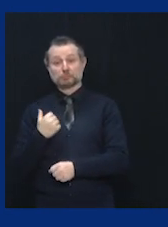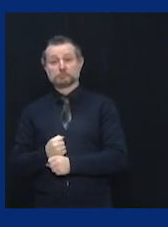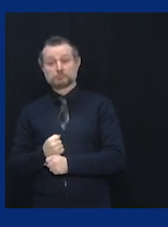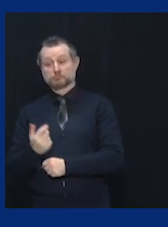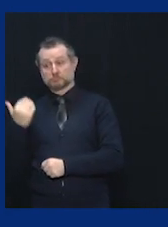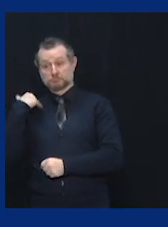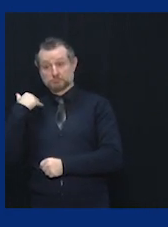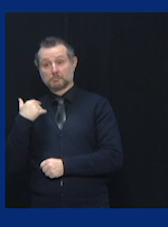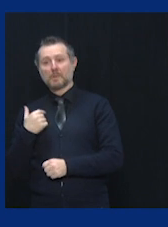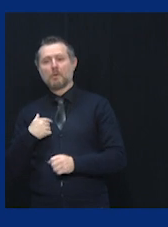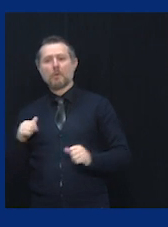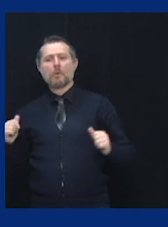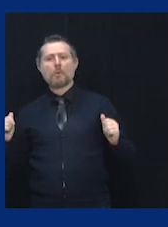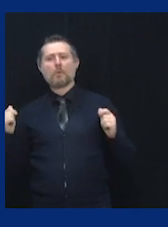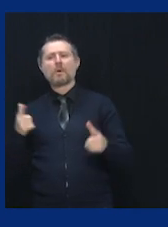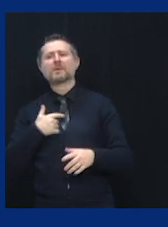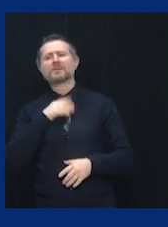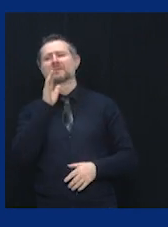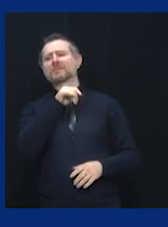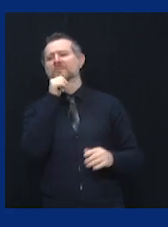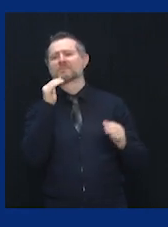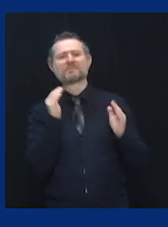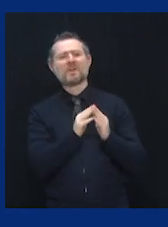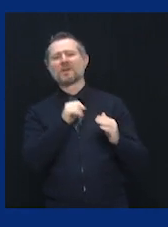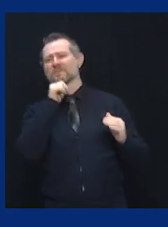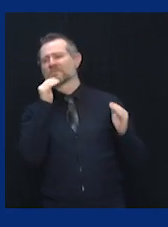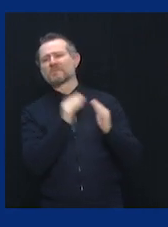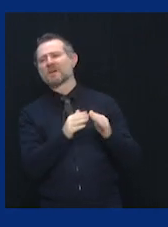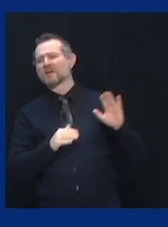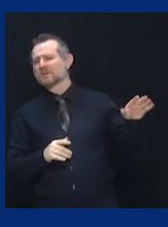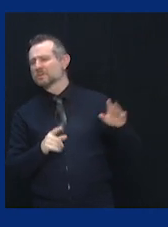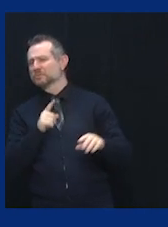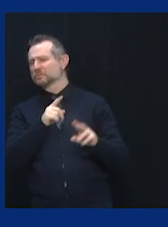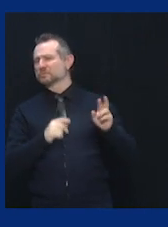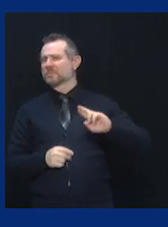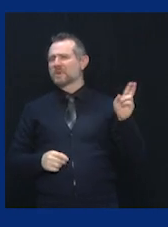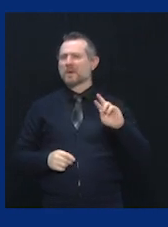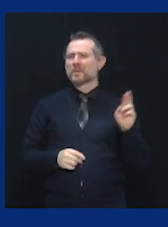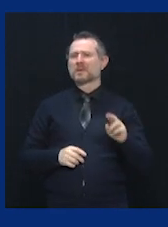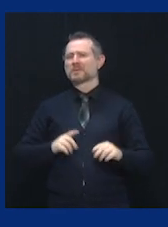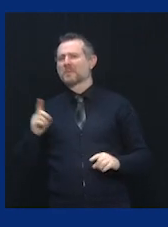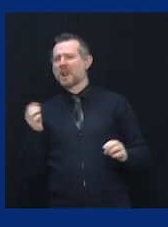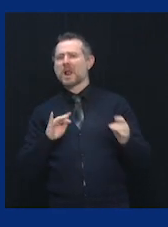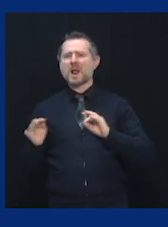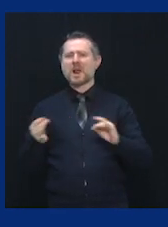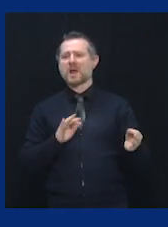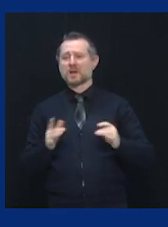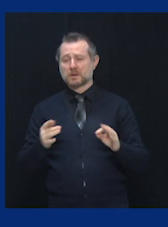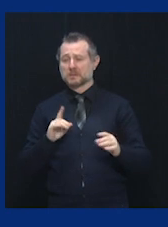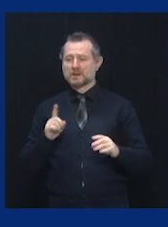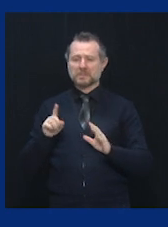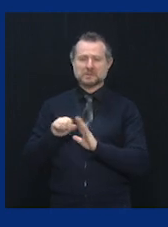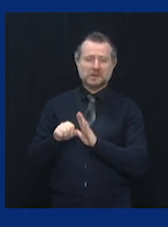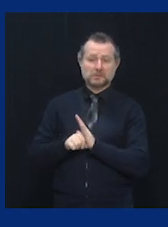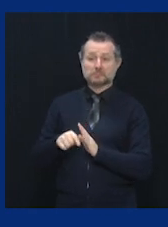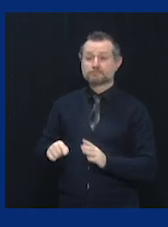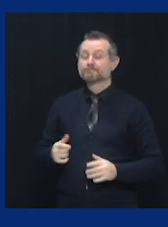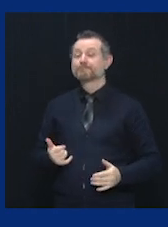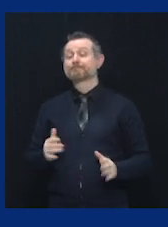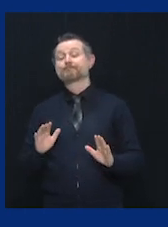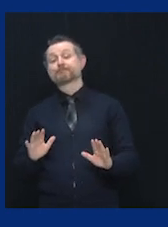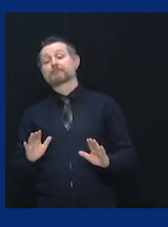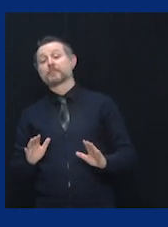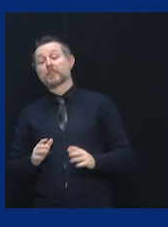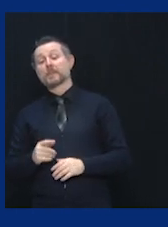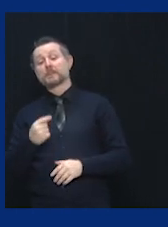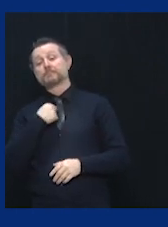Everyone said it was unfair, it was partisan, it was political, it was terrible. It costs, on average,